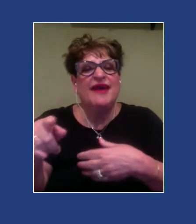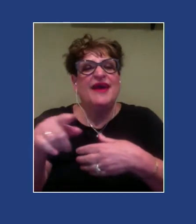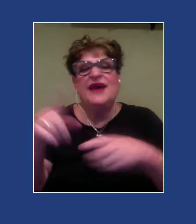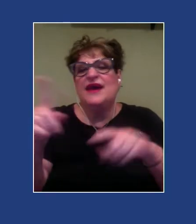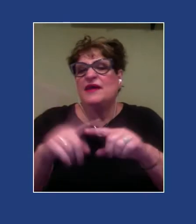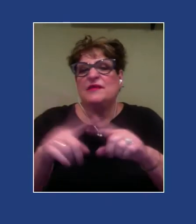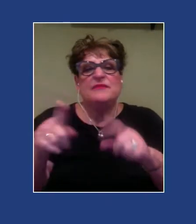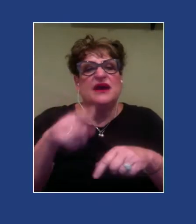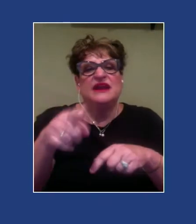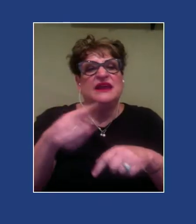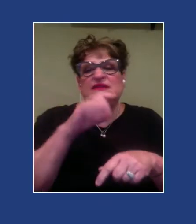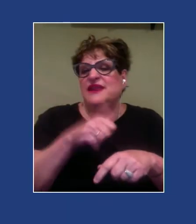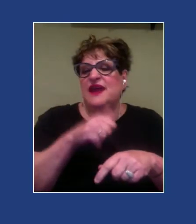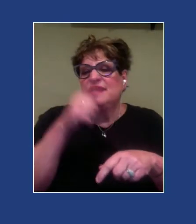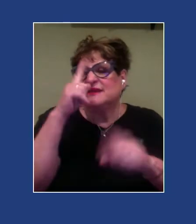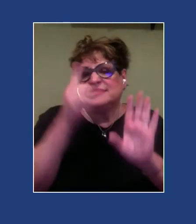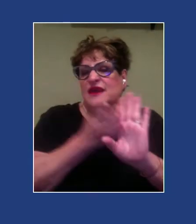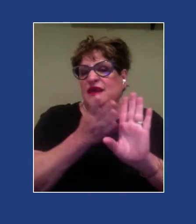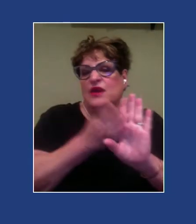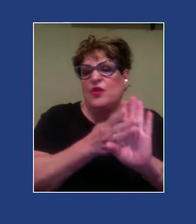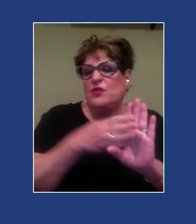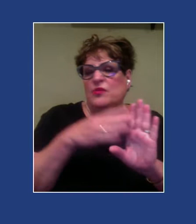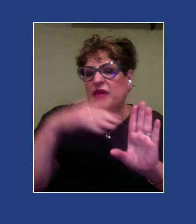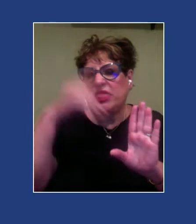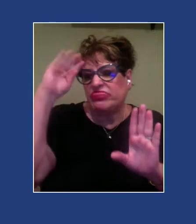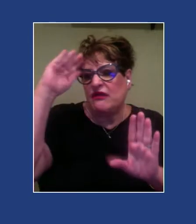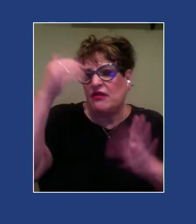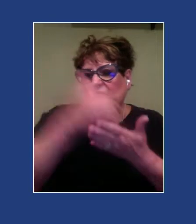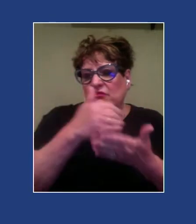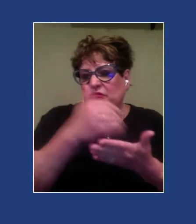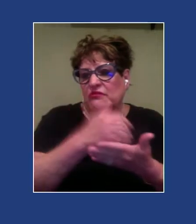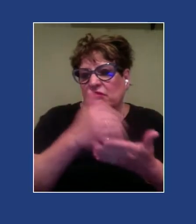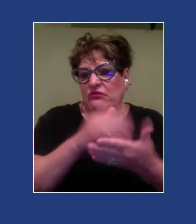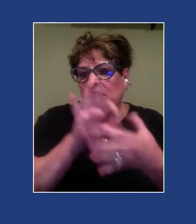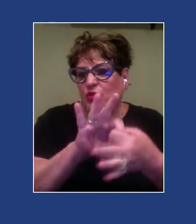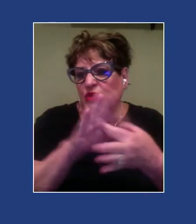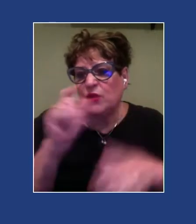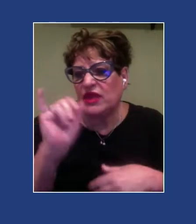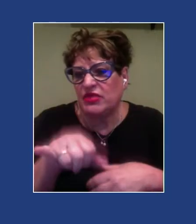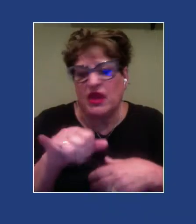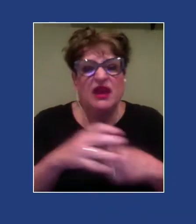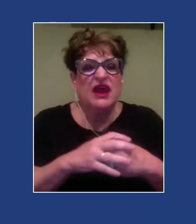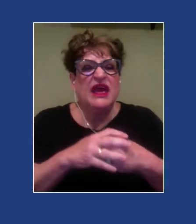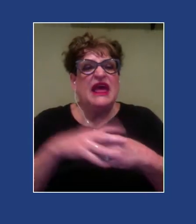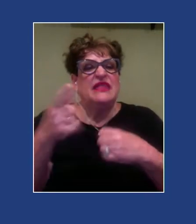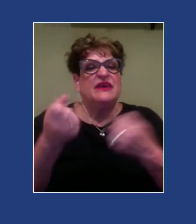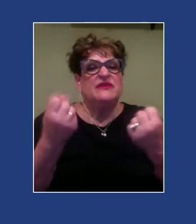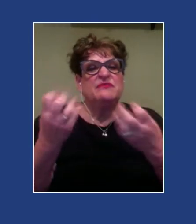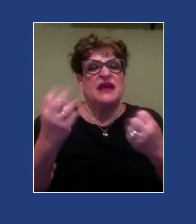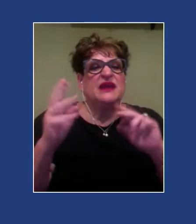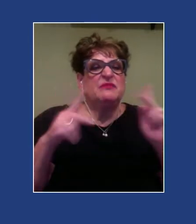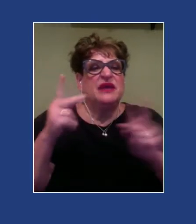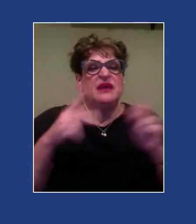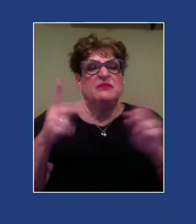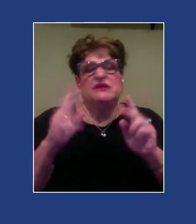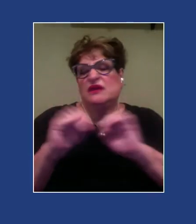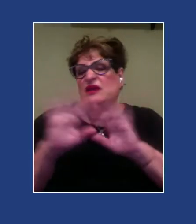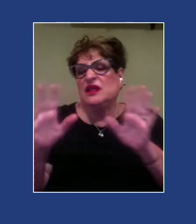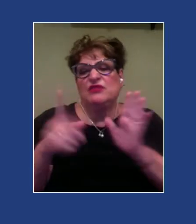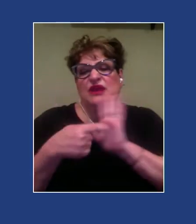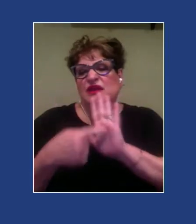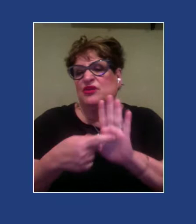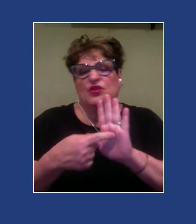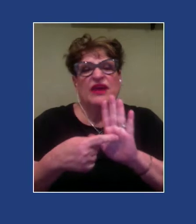or psychopathology associated with it. There are many people for whom gender-affirming hormone therapy and surgery are clearly indicated and